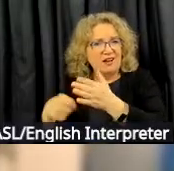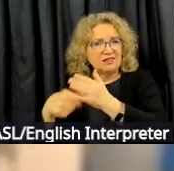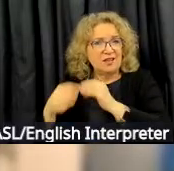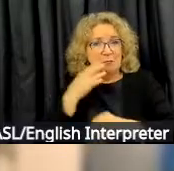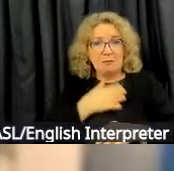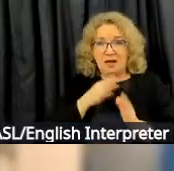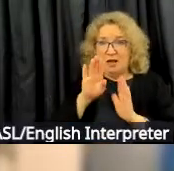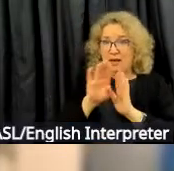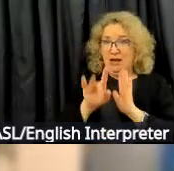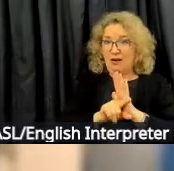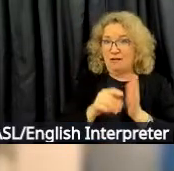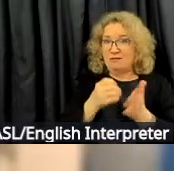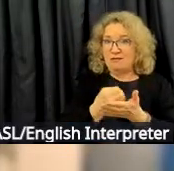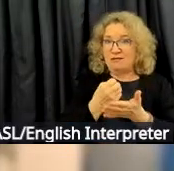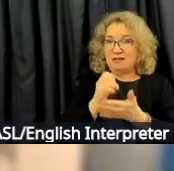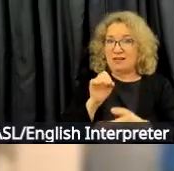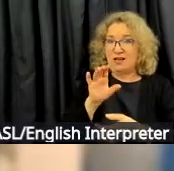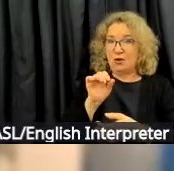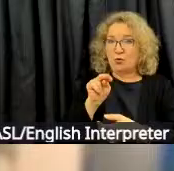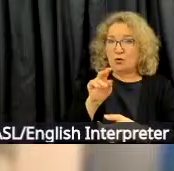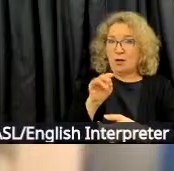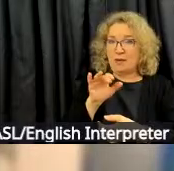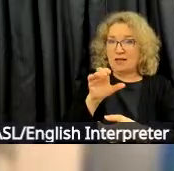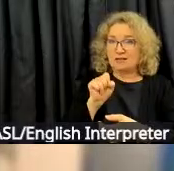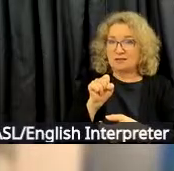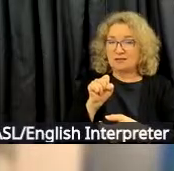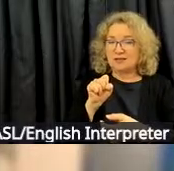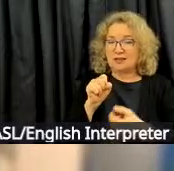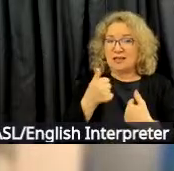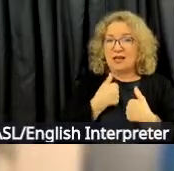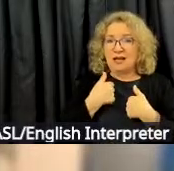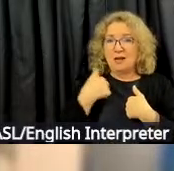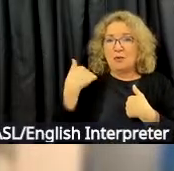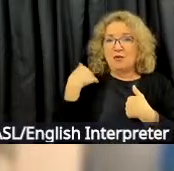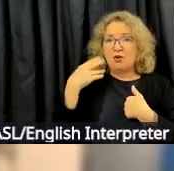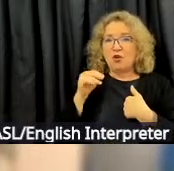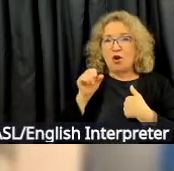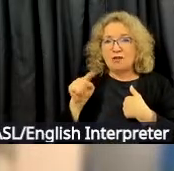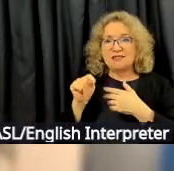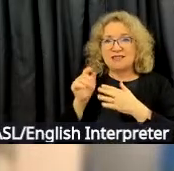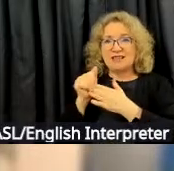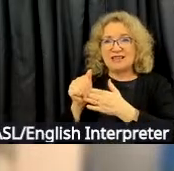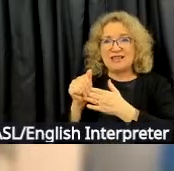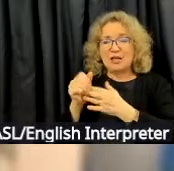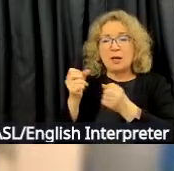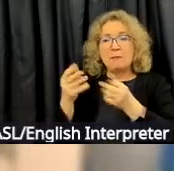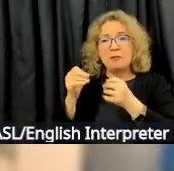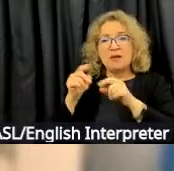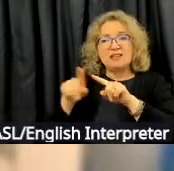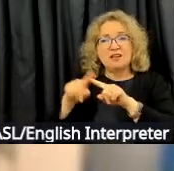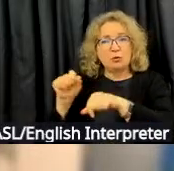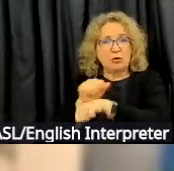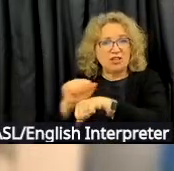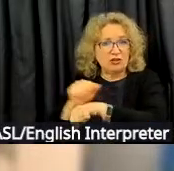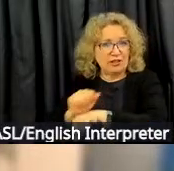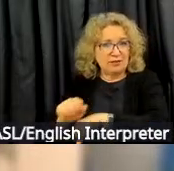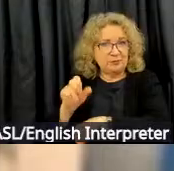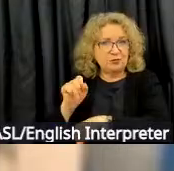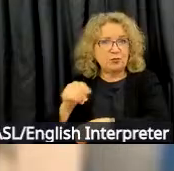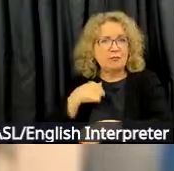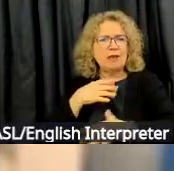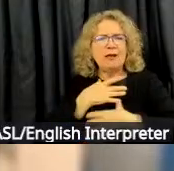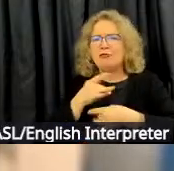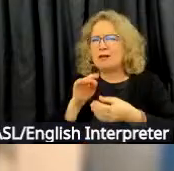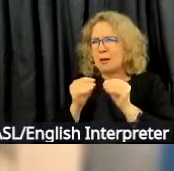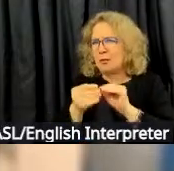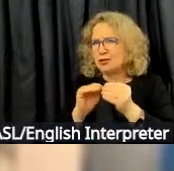of like cost, I was a cost lead on so many different projects. So I was really interested in the number crunching, but